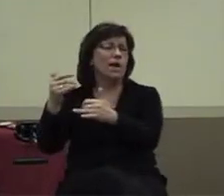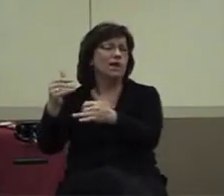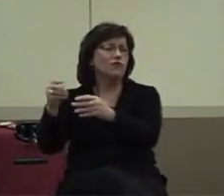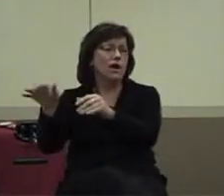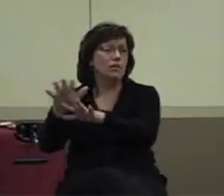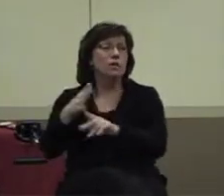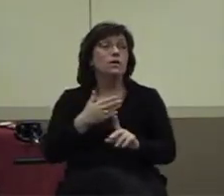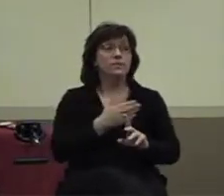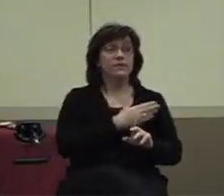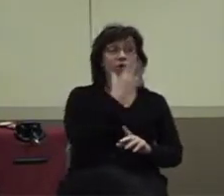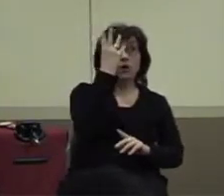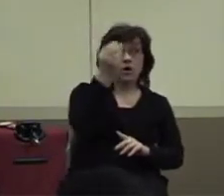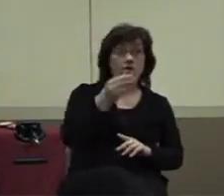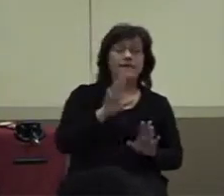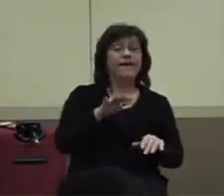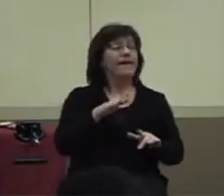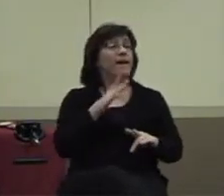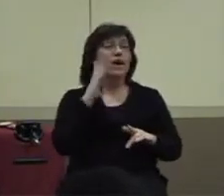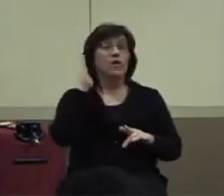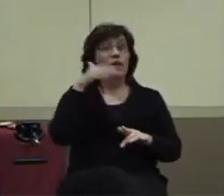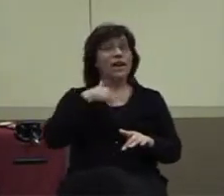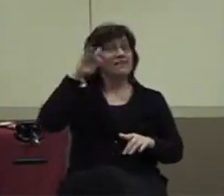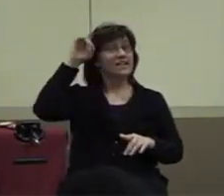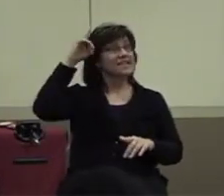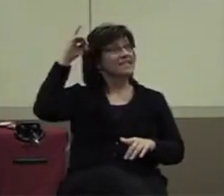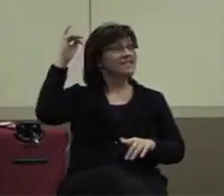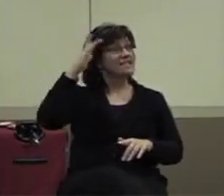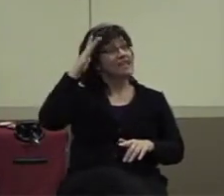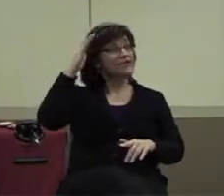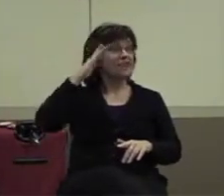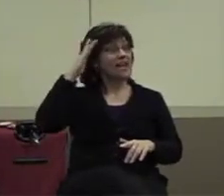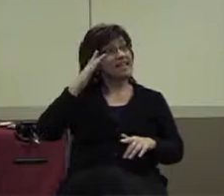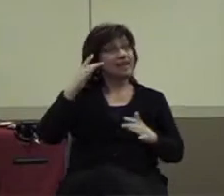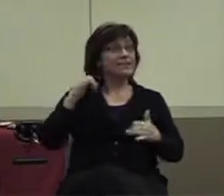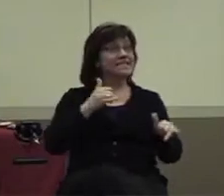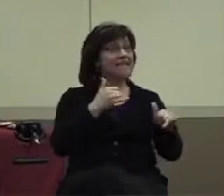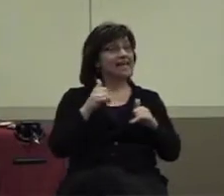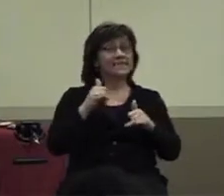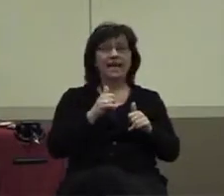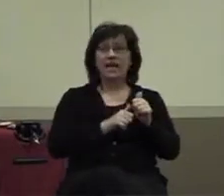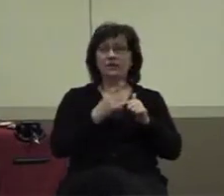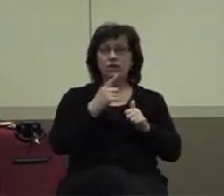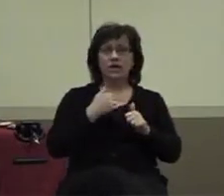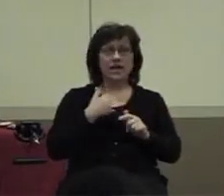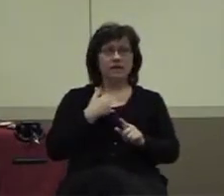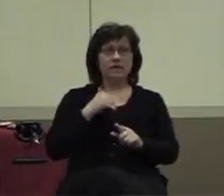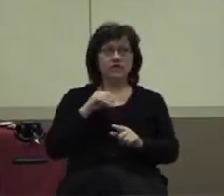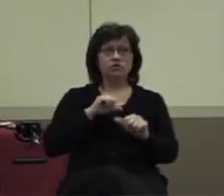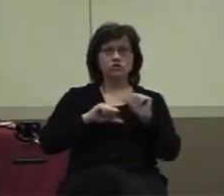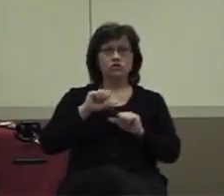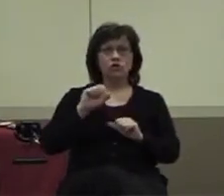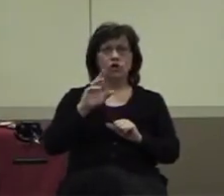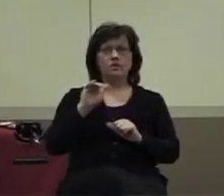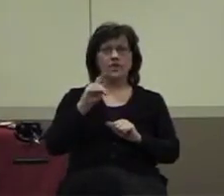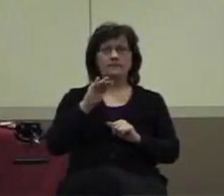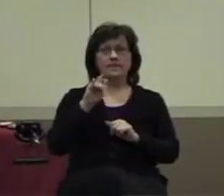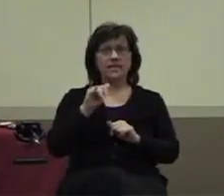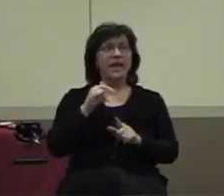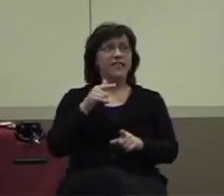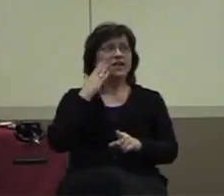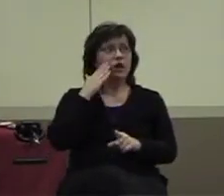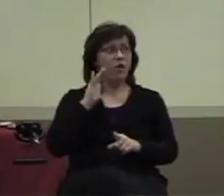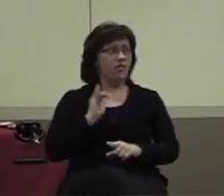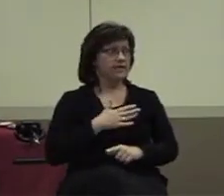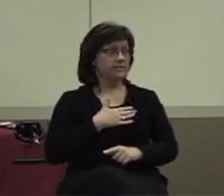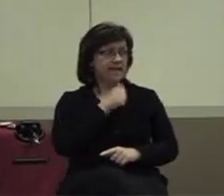have a sunshiny recess, and everybody in the room who's got a social autopsy knows sunshiny was their secret word, and that means take out